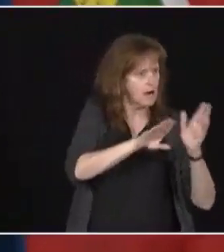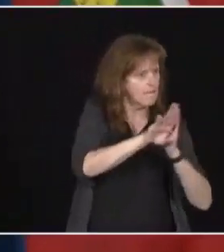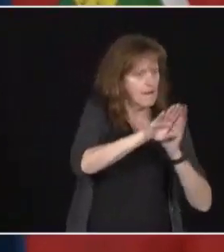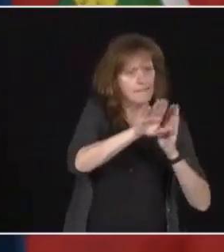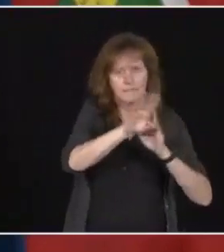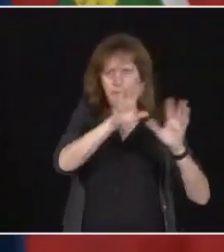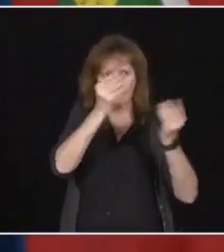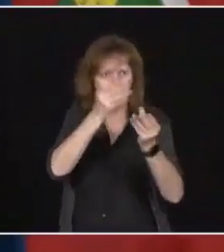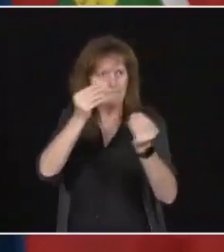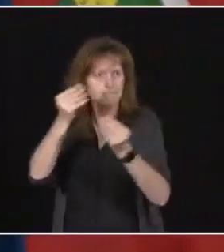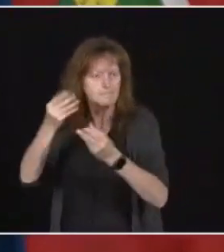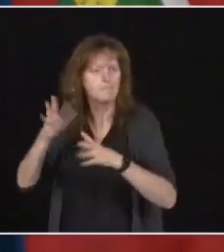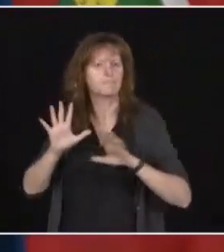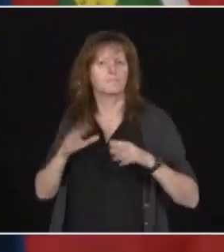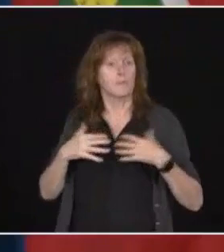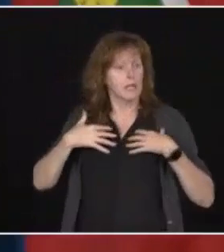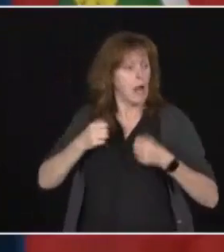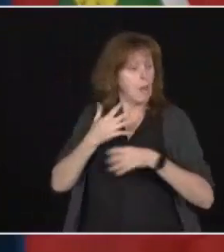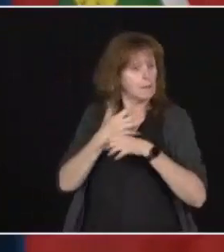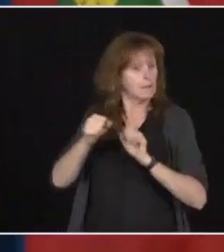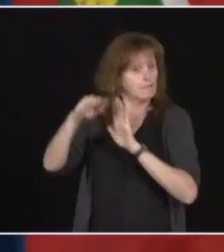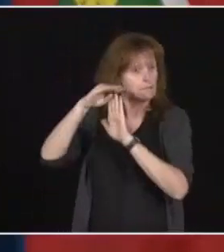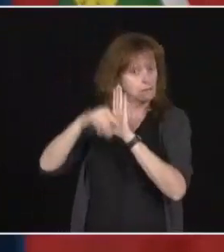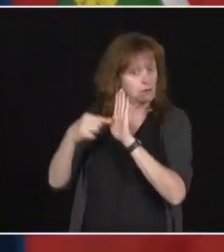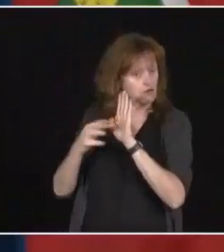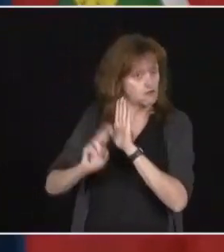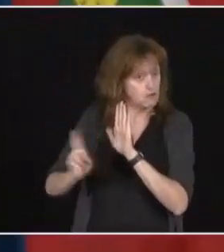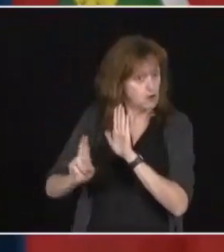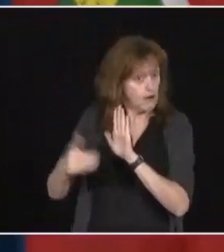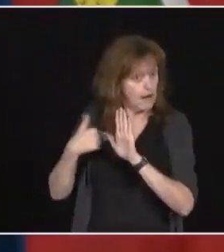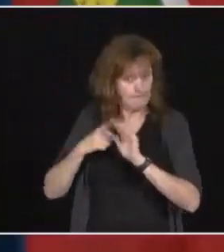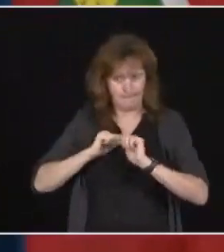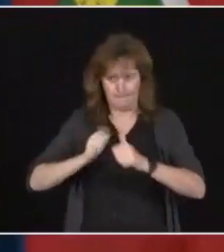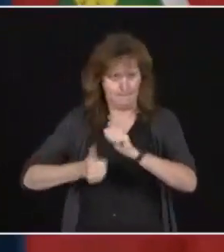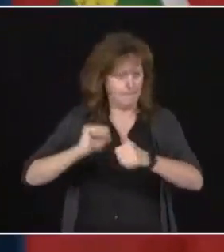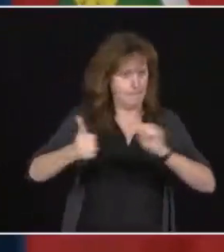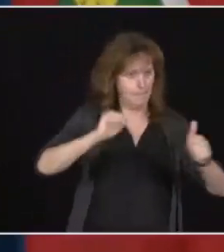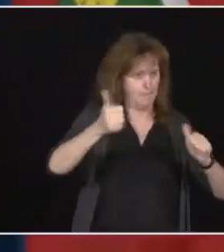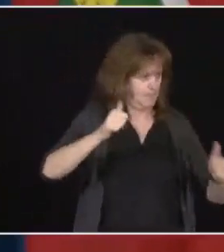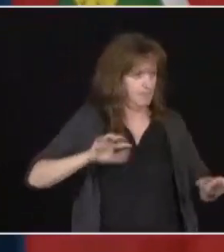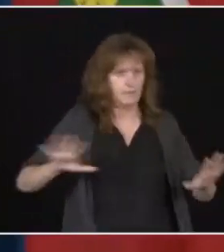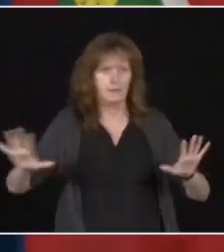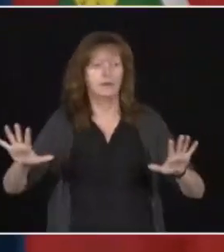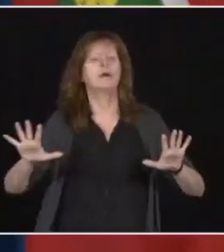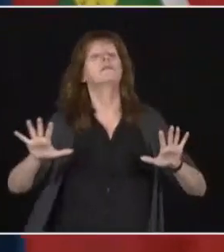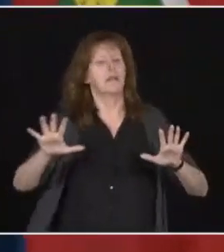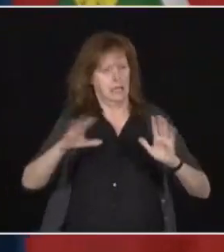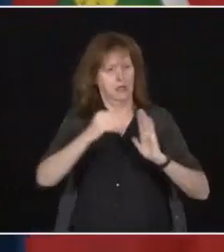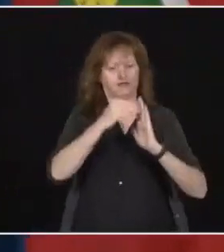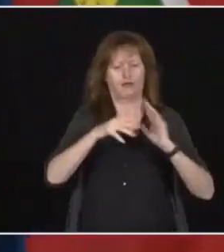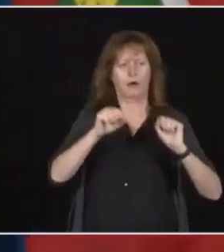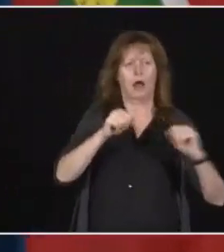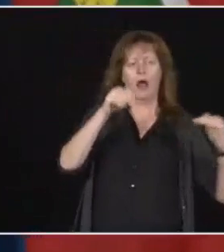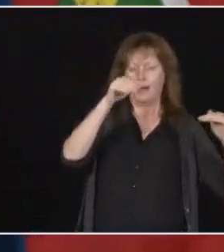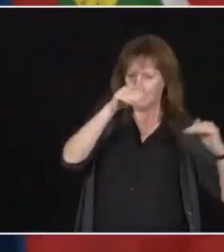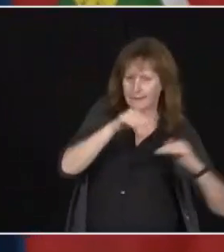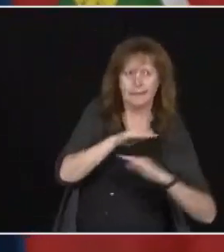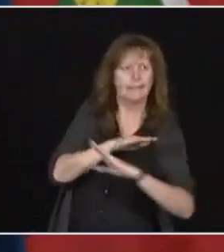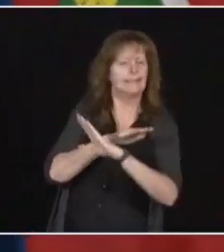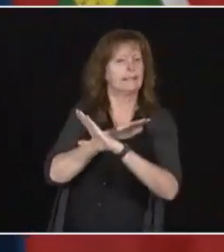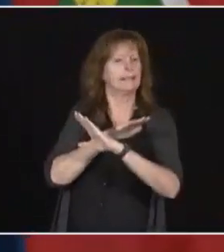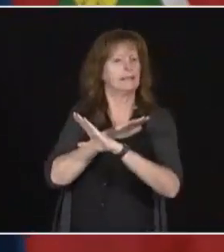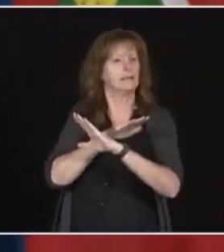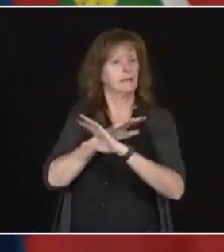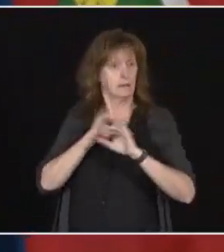safety protocol measures in place. And then the students would be able to commence the courses. Through the course of all of our discussions within the sector, we